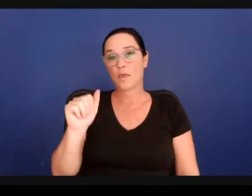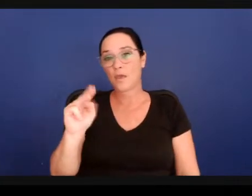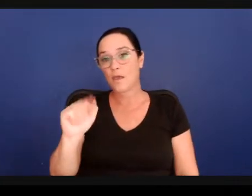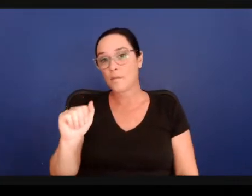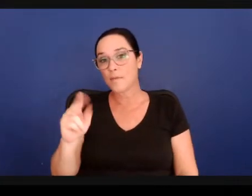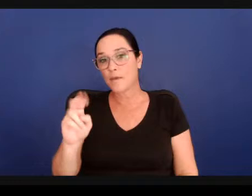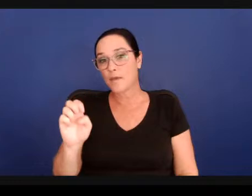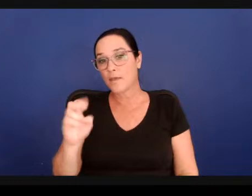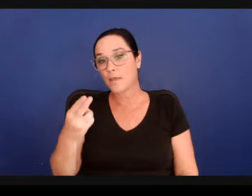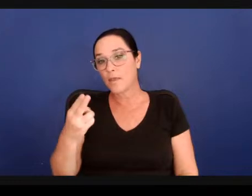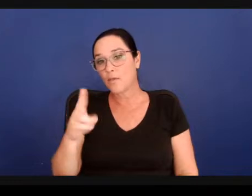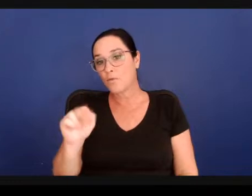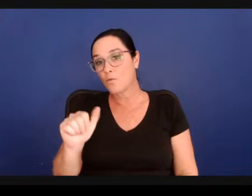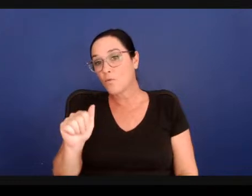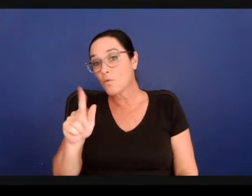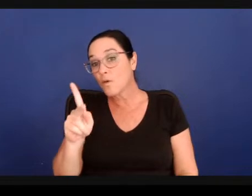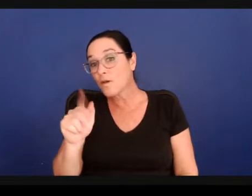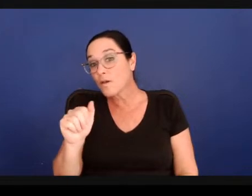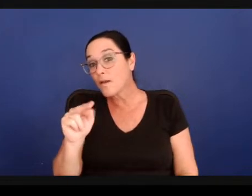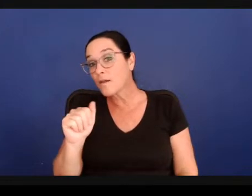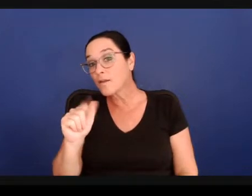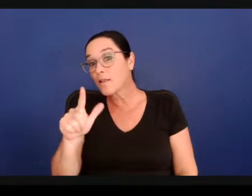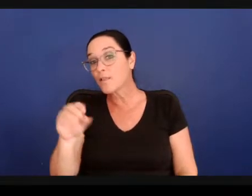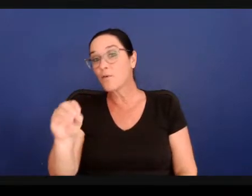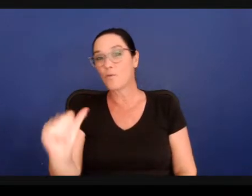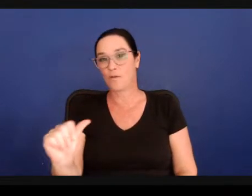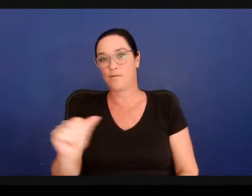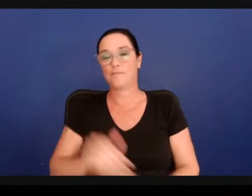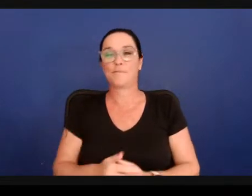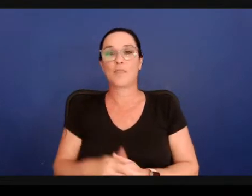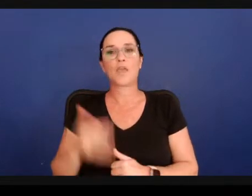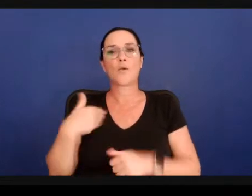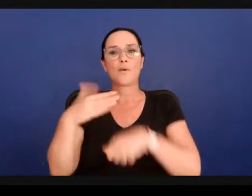known as Loihi, which did have a shallow earthquake here recently,